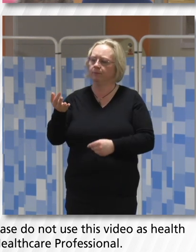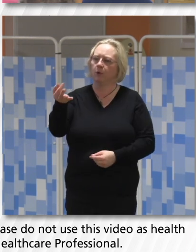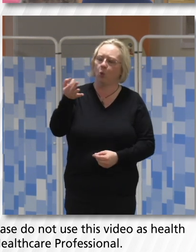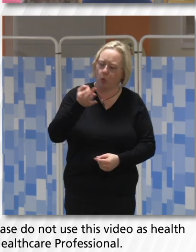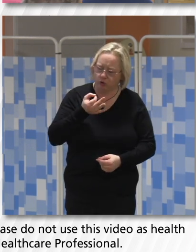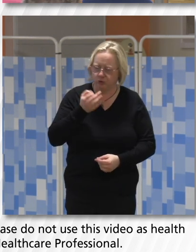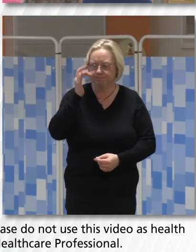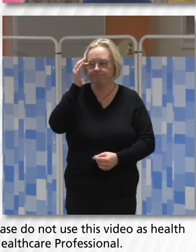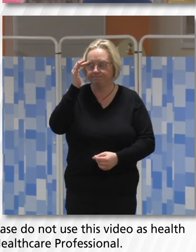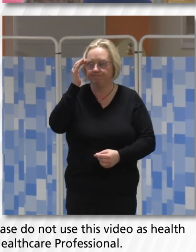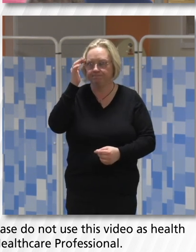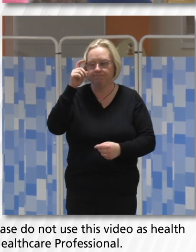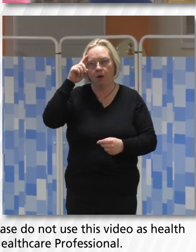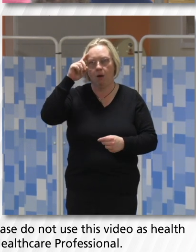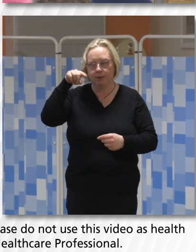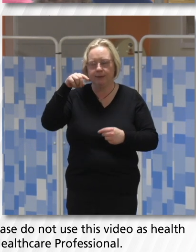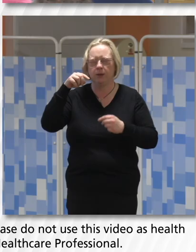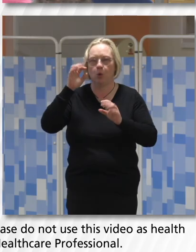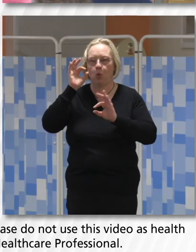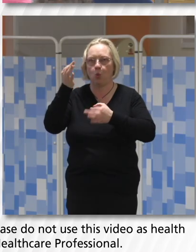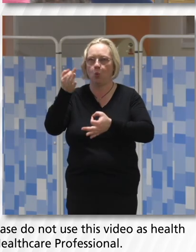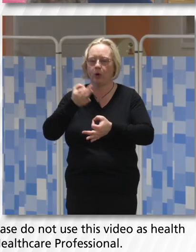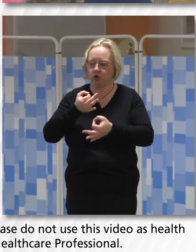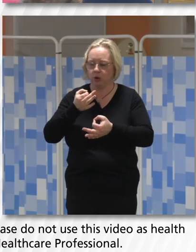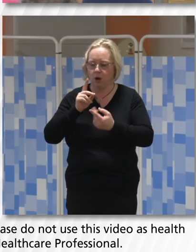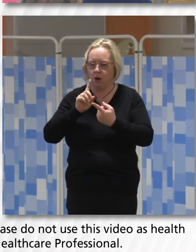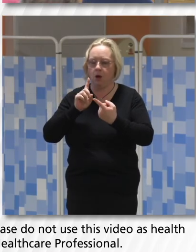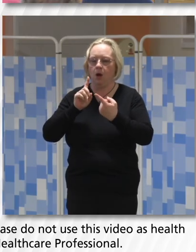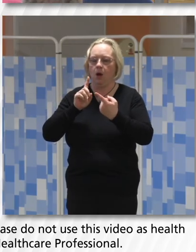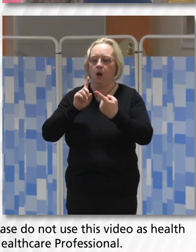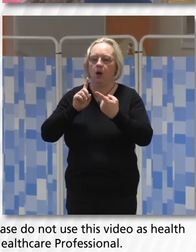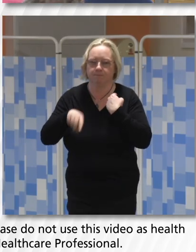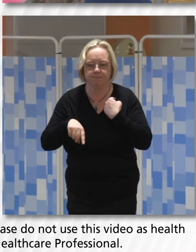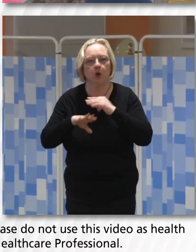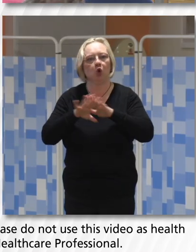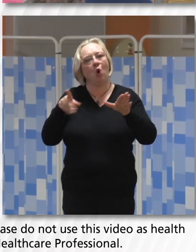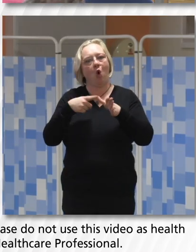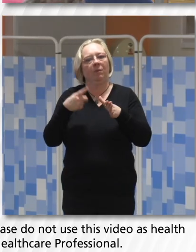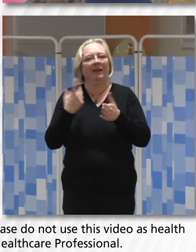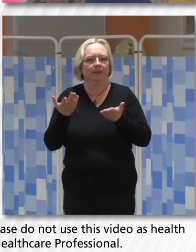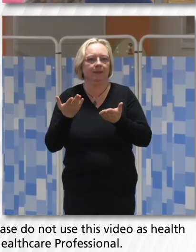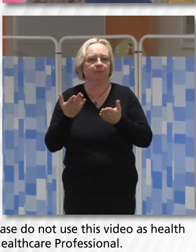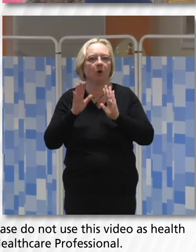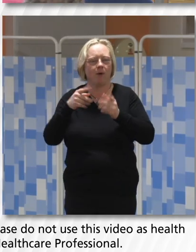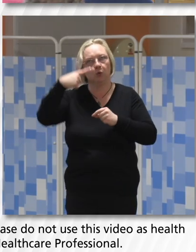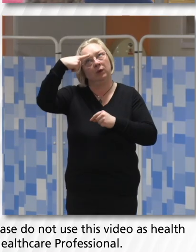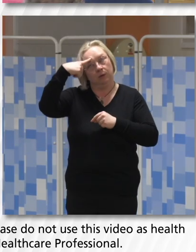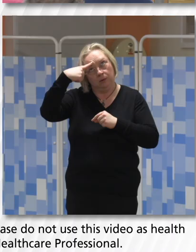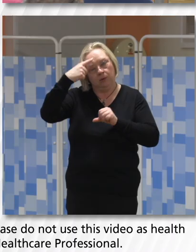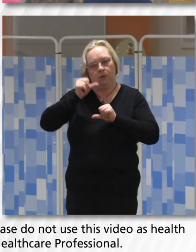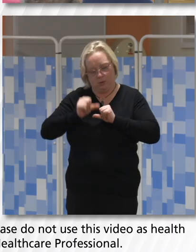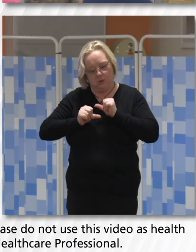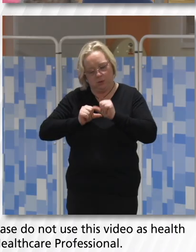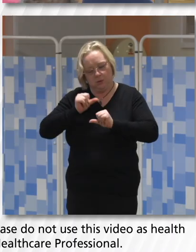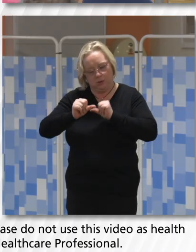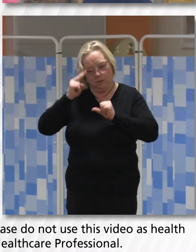and ideas before they respond, because they're processing it, not automatically, but they have to do it consciously. So the team needs